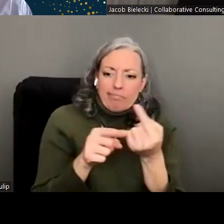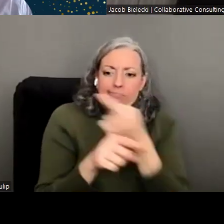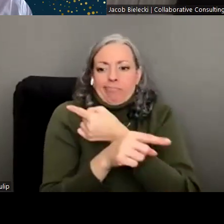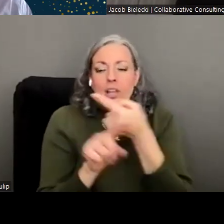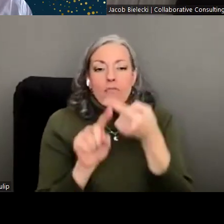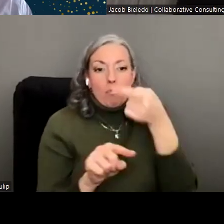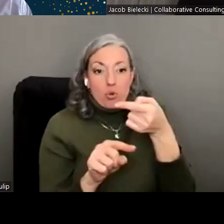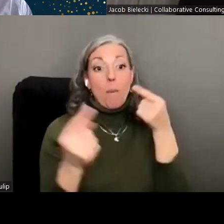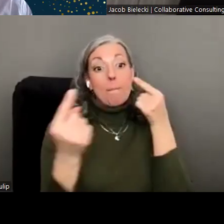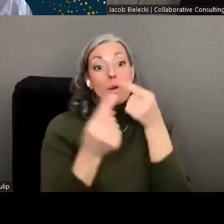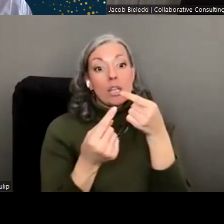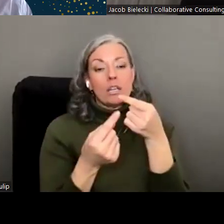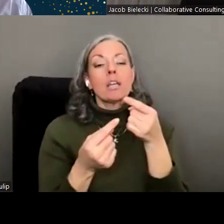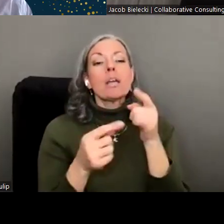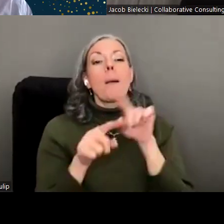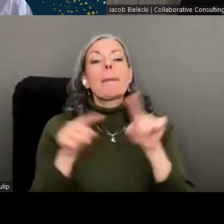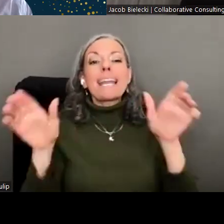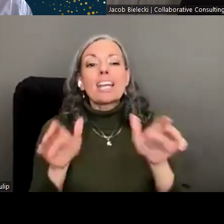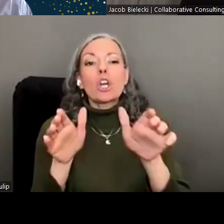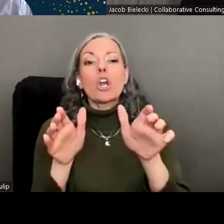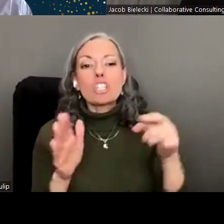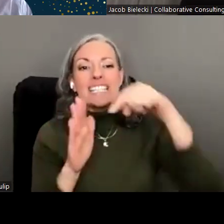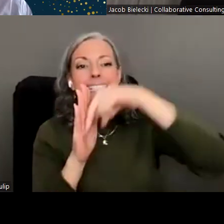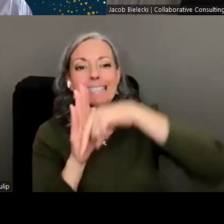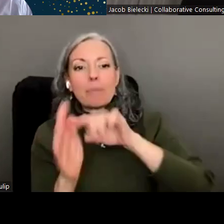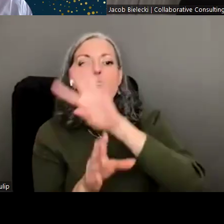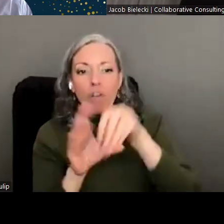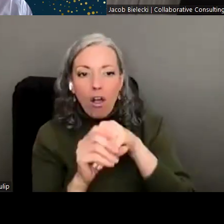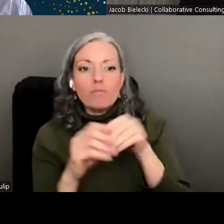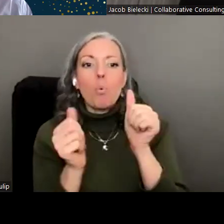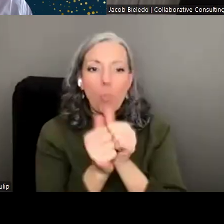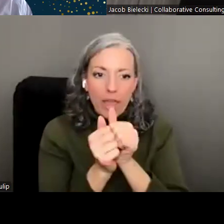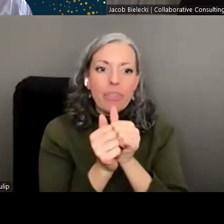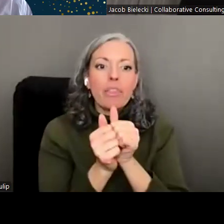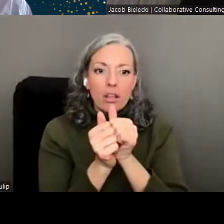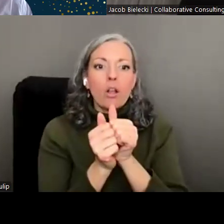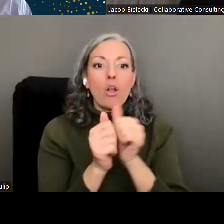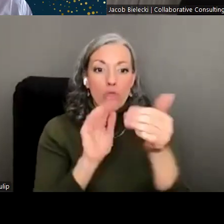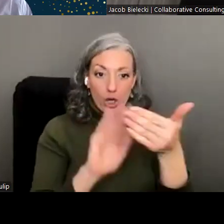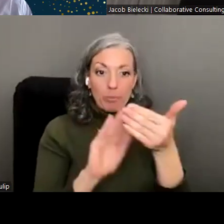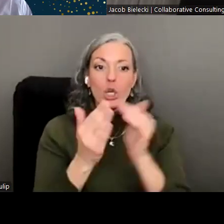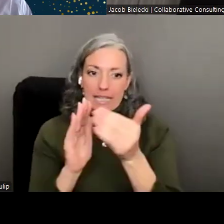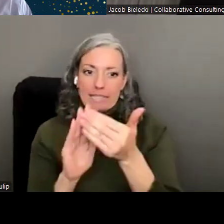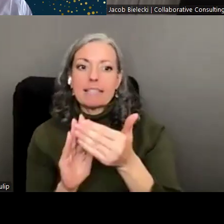it encourages sort of greater and deeper engagement with those critical communities.